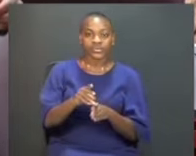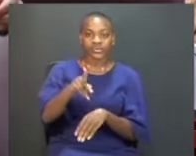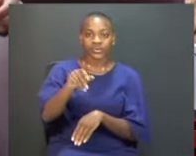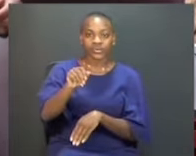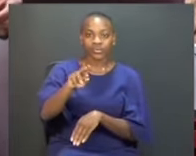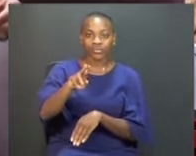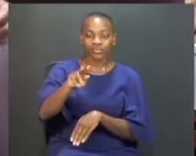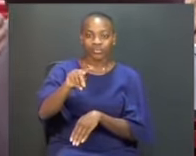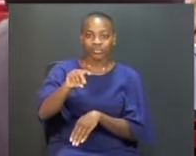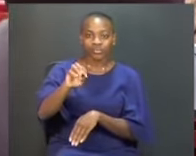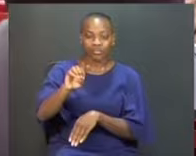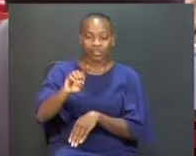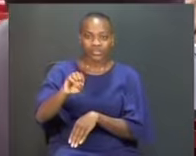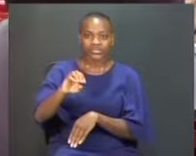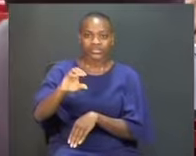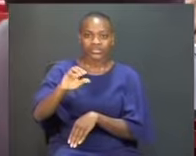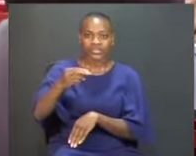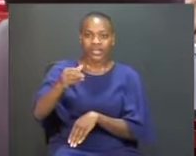in Nigeria